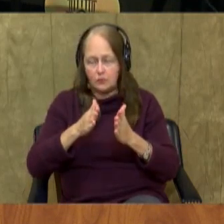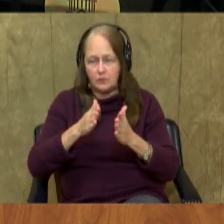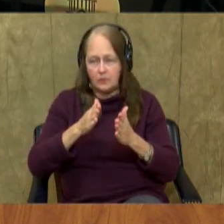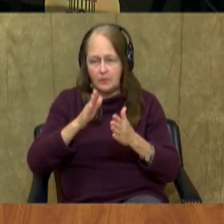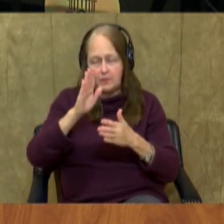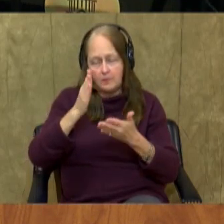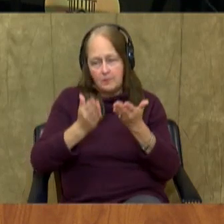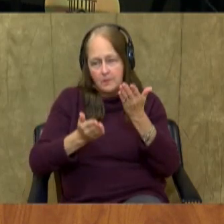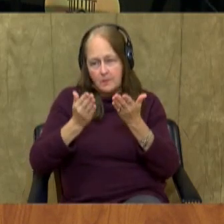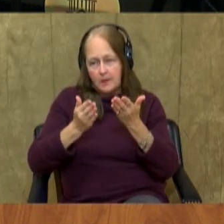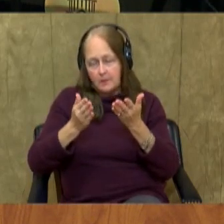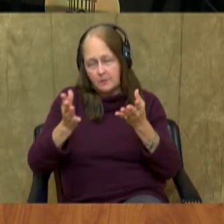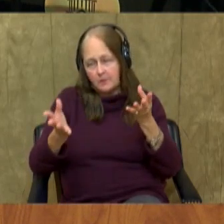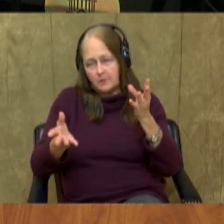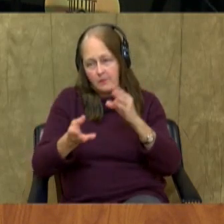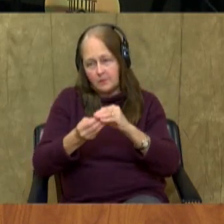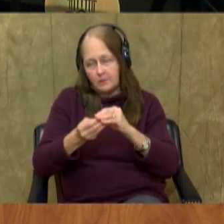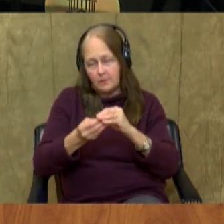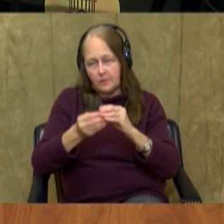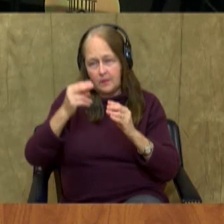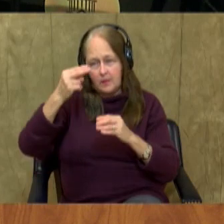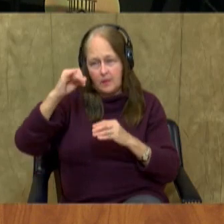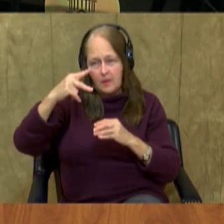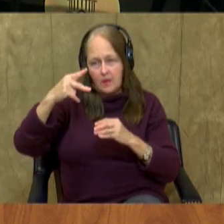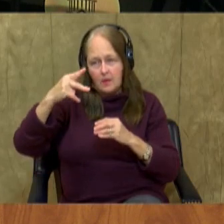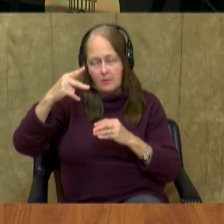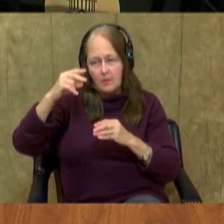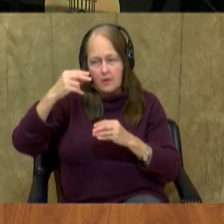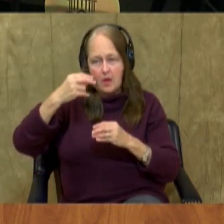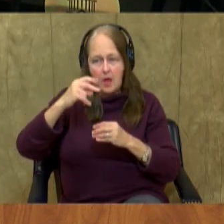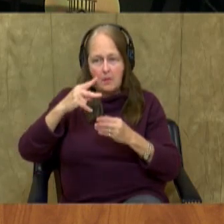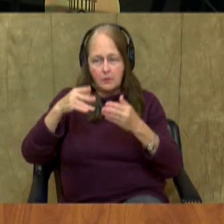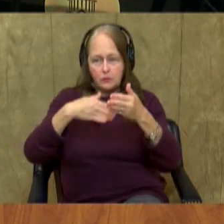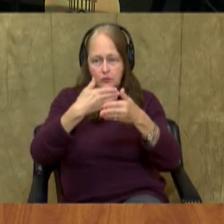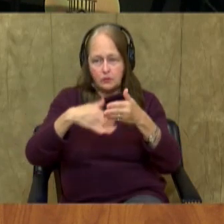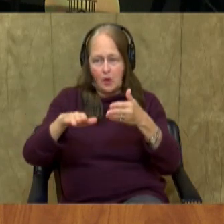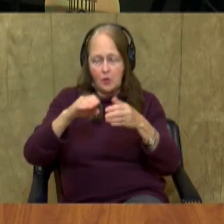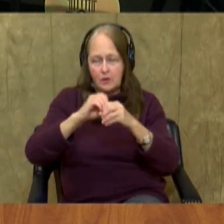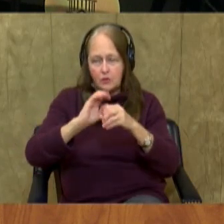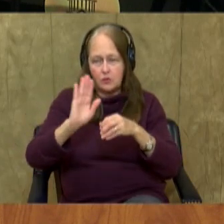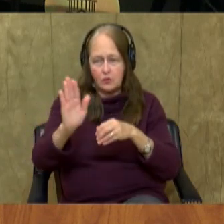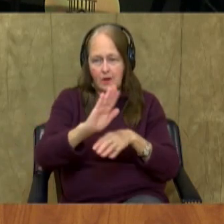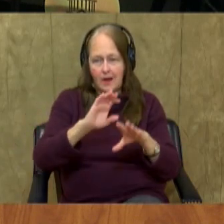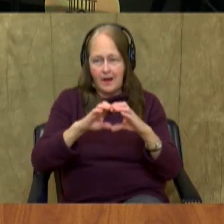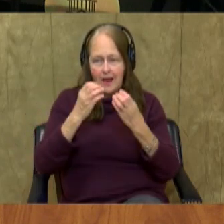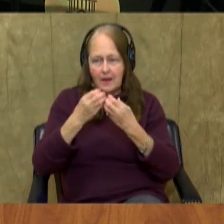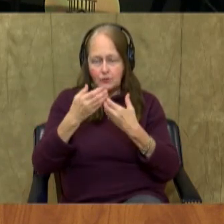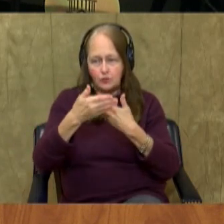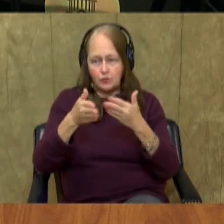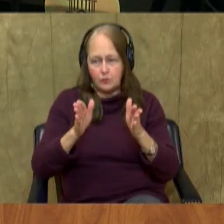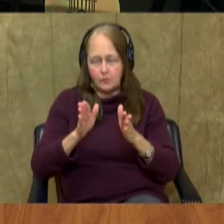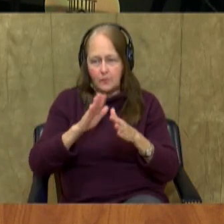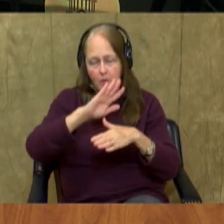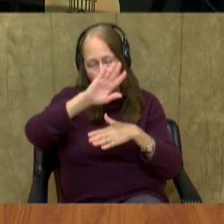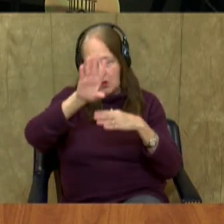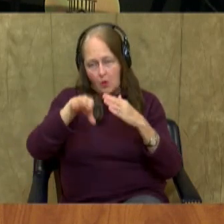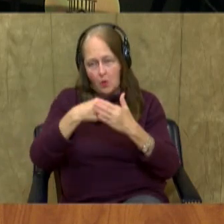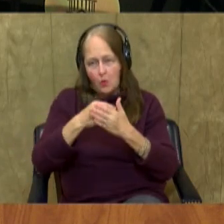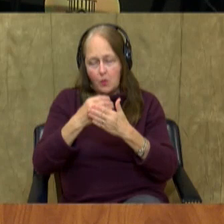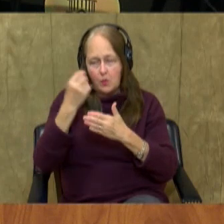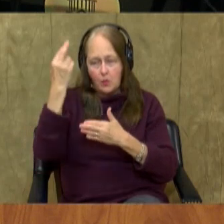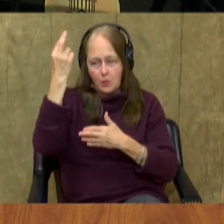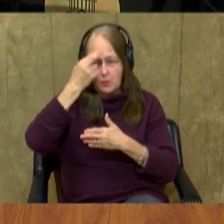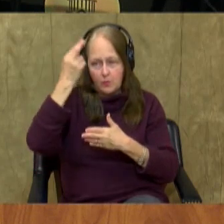by maybe incorporating those hip hop songs into the classroom. Now, with all of those reasons,